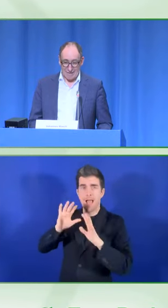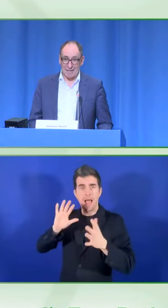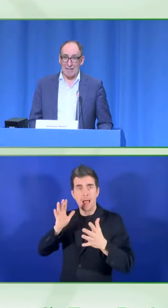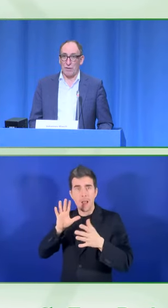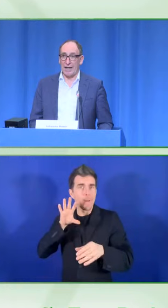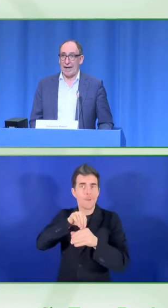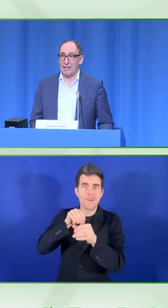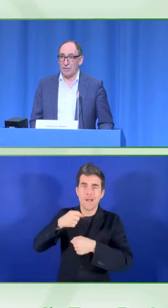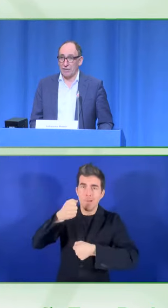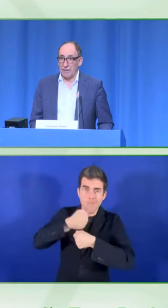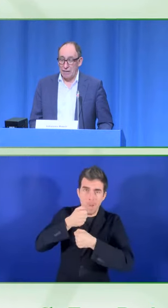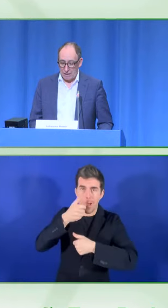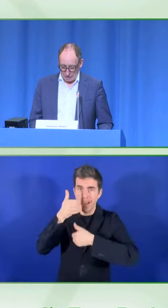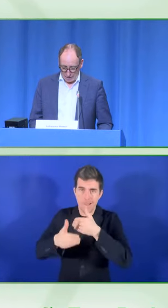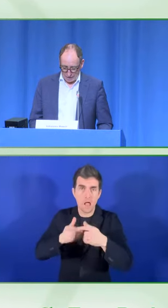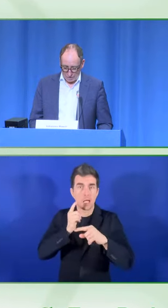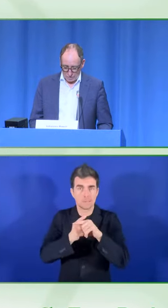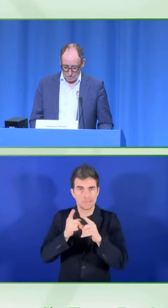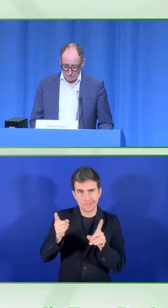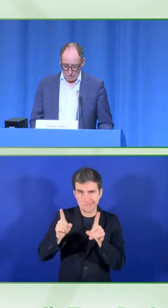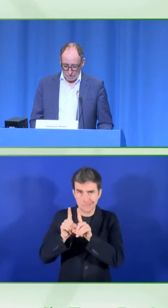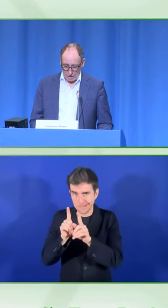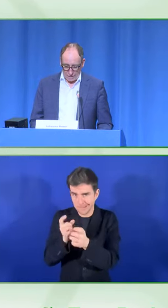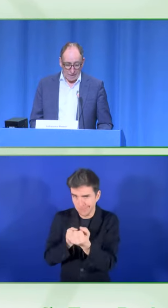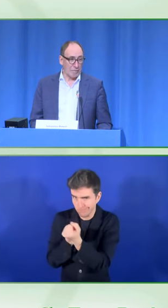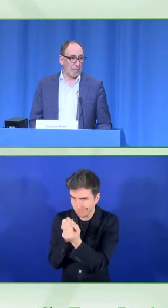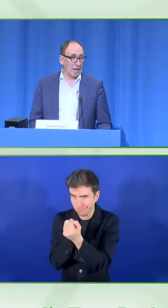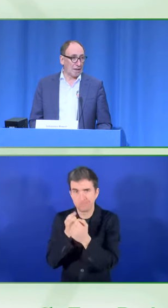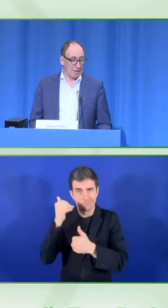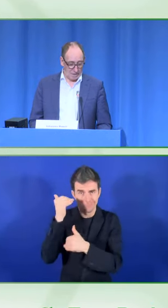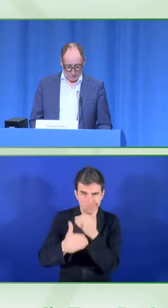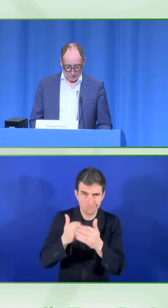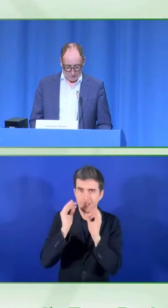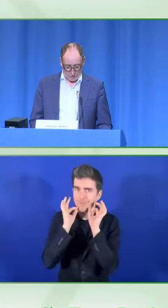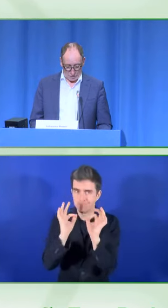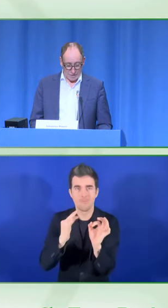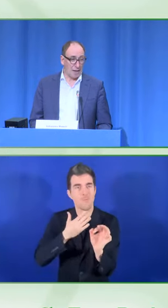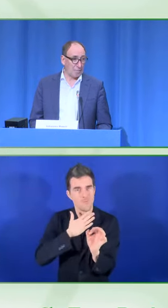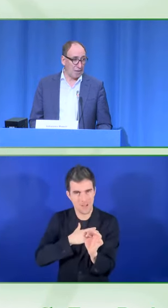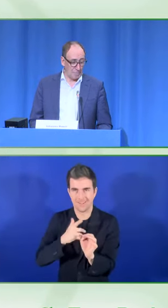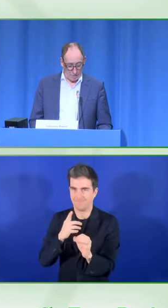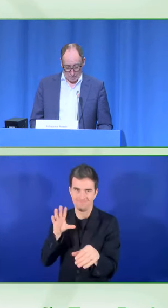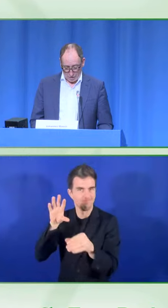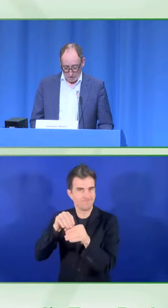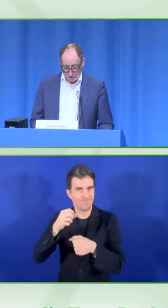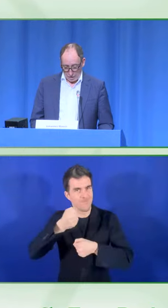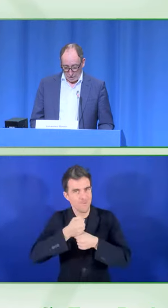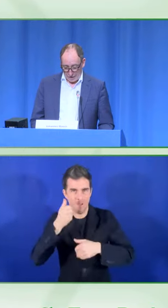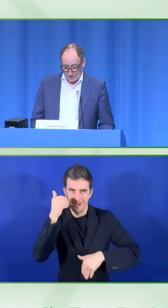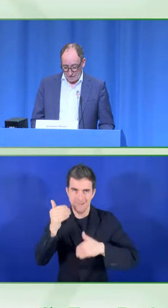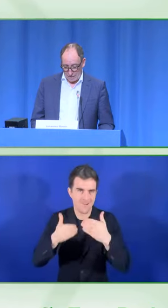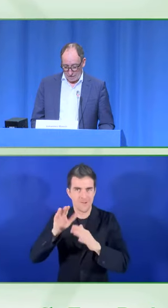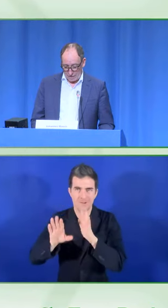facilitate a successful entry into the labor market for young people,